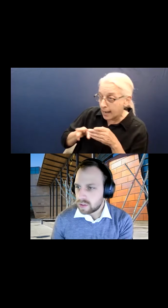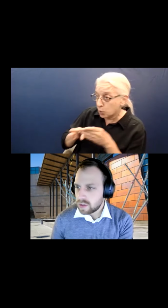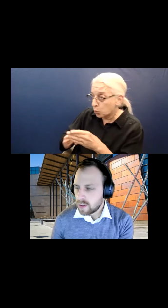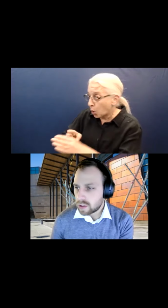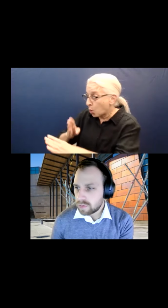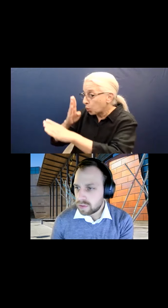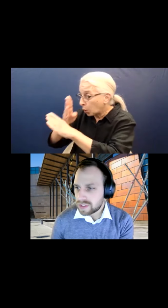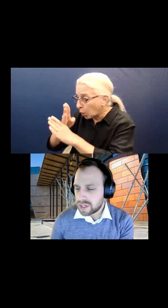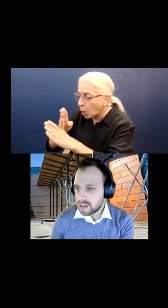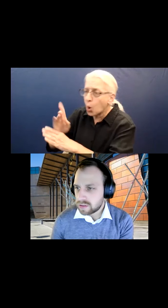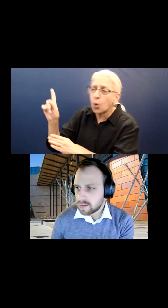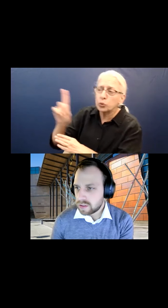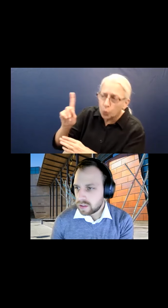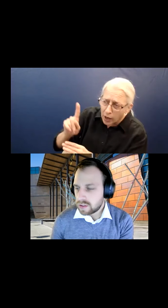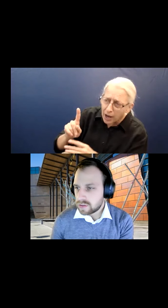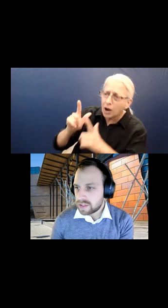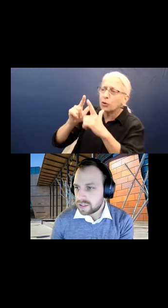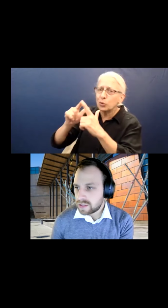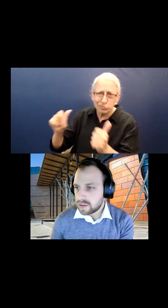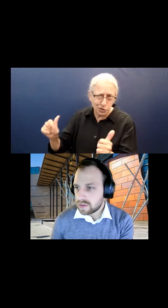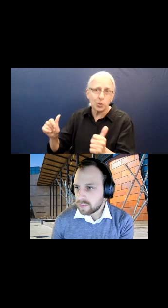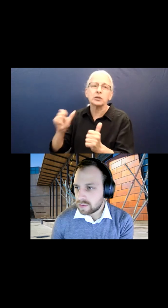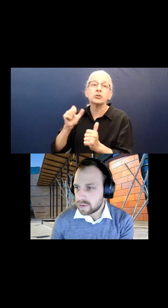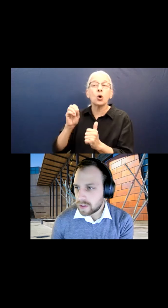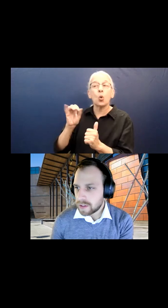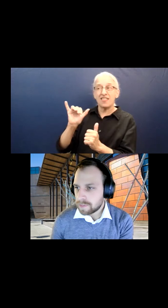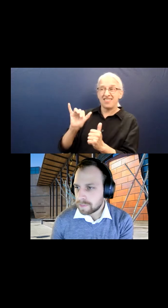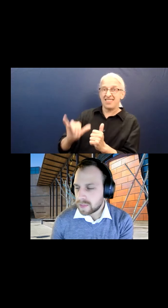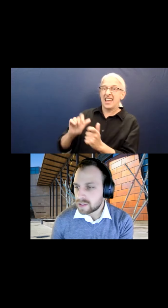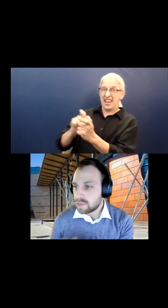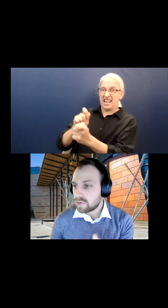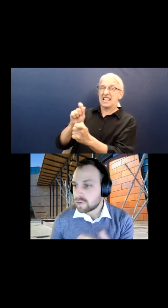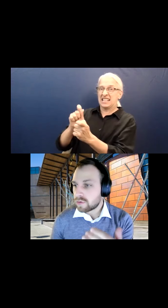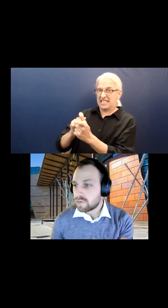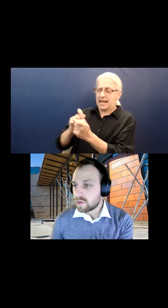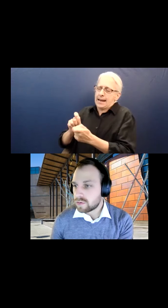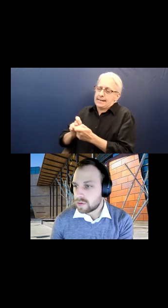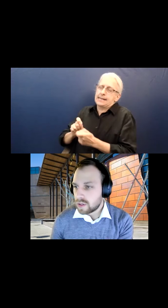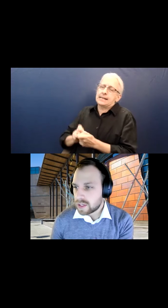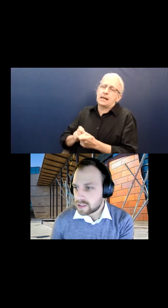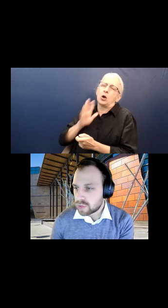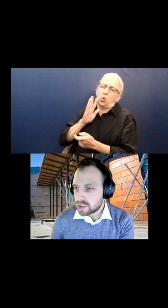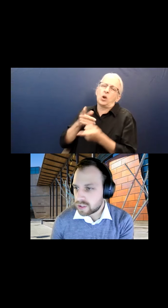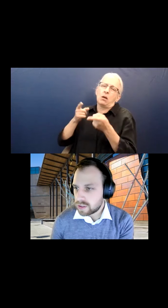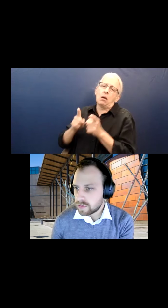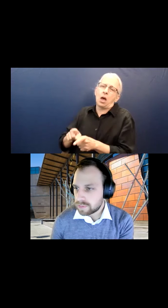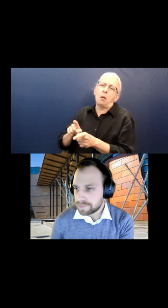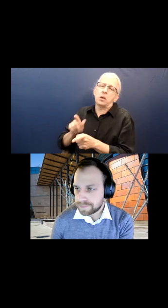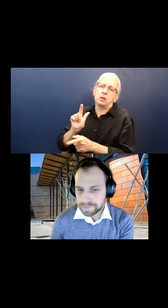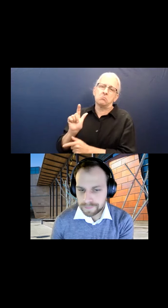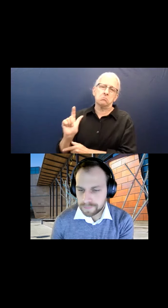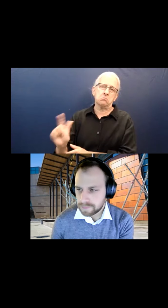points are going to be maintained. And so that detail is going to be further reviewed as this project